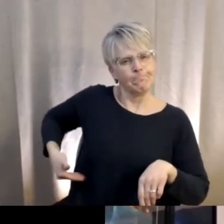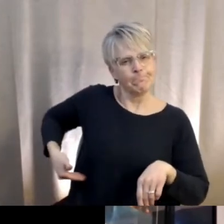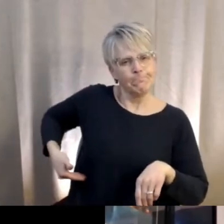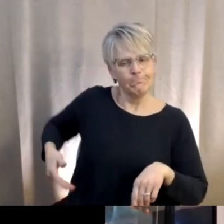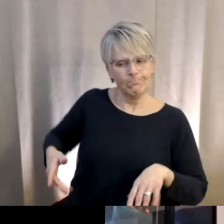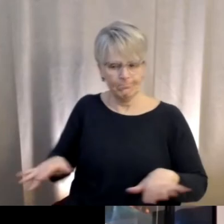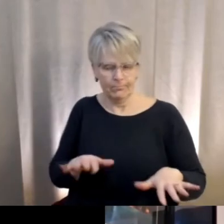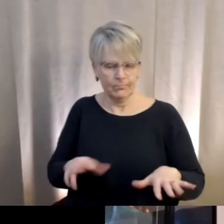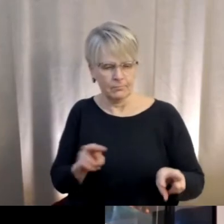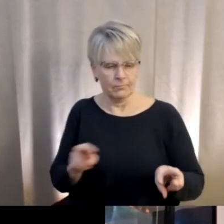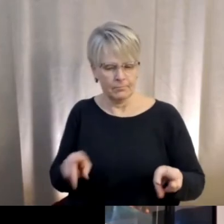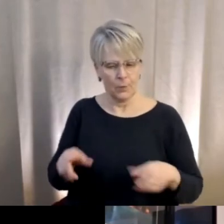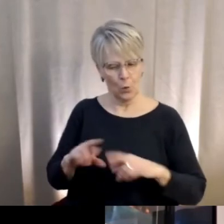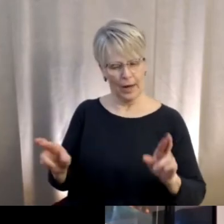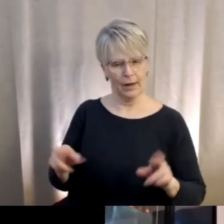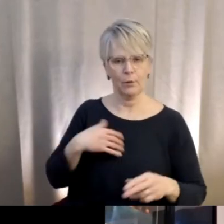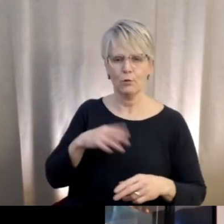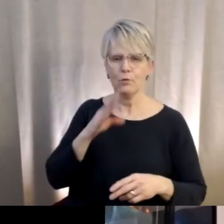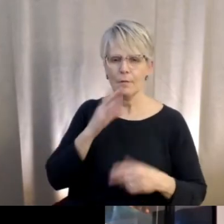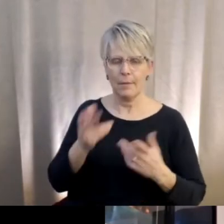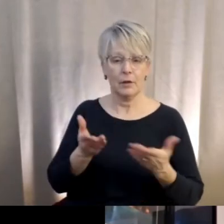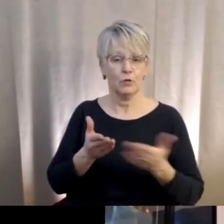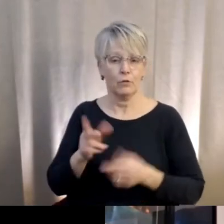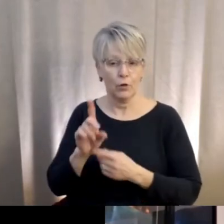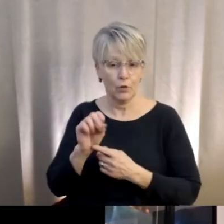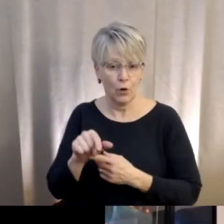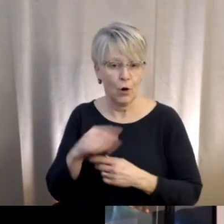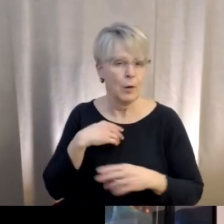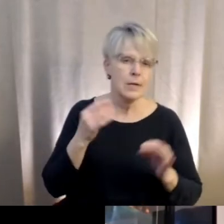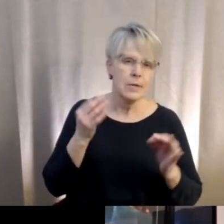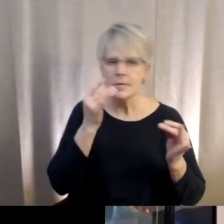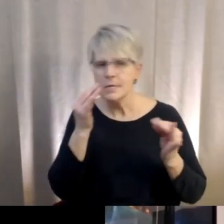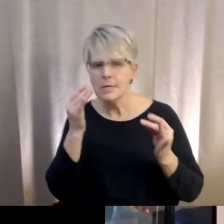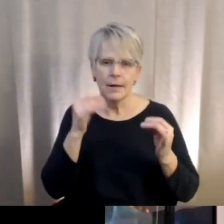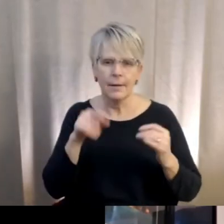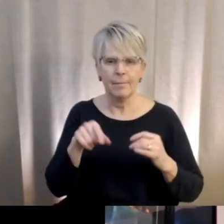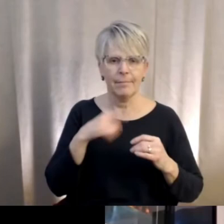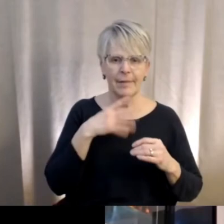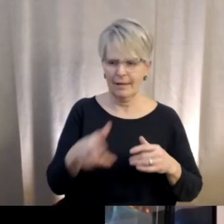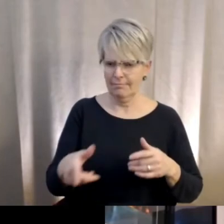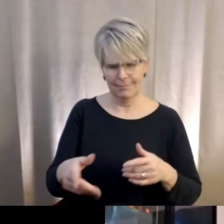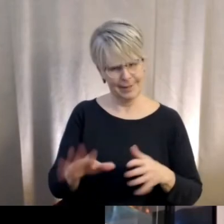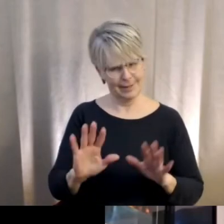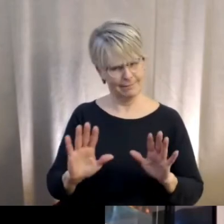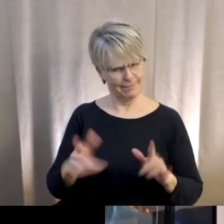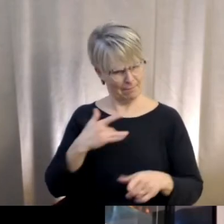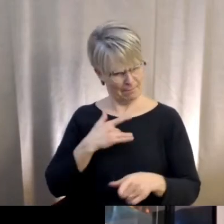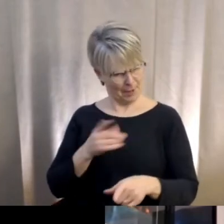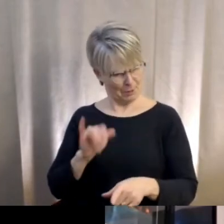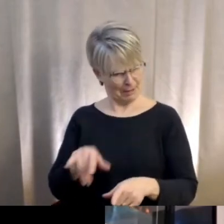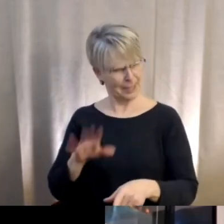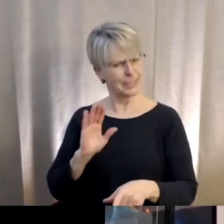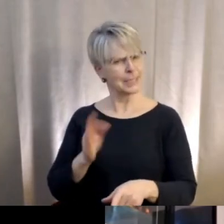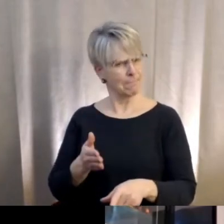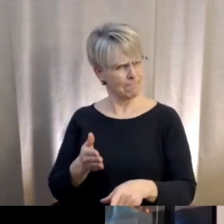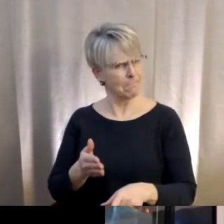tasks to do. You know, we'd been talking about possibly getting a service dog, and then we looked and we're like, well, that one's already kind of doing it, so why don't we see what happens there?